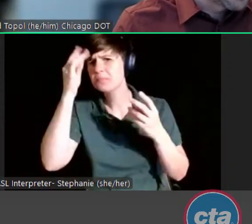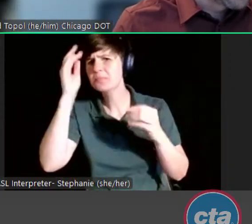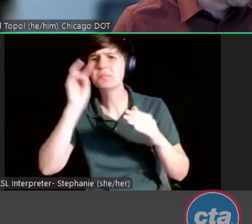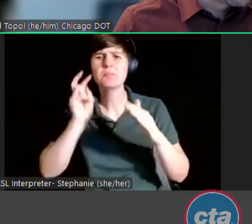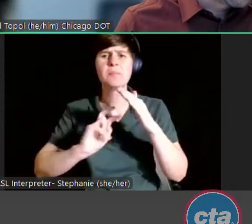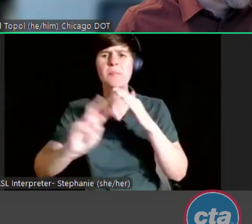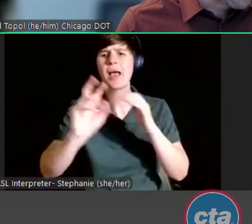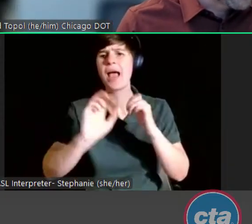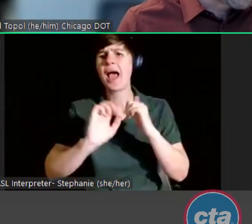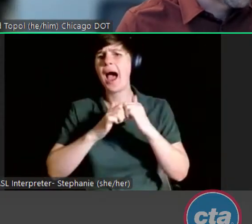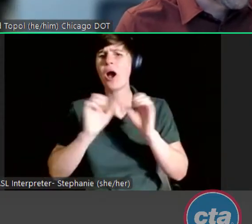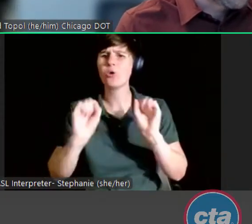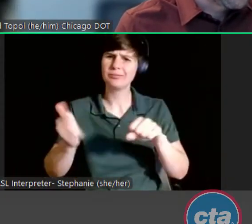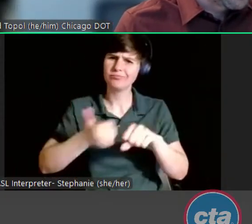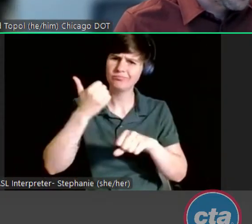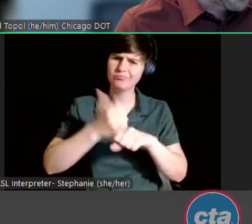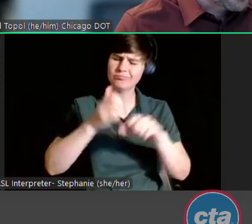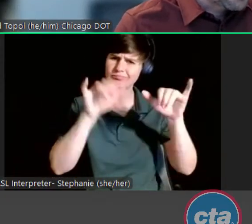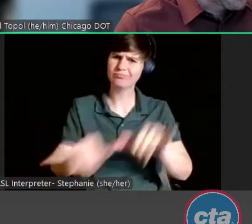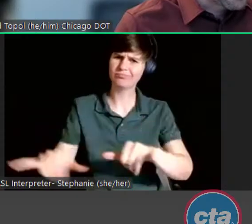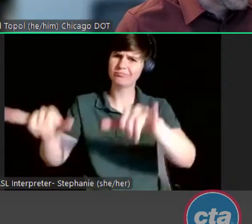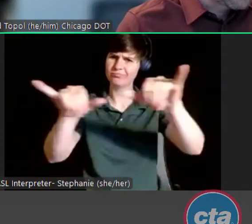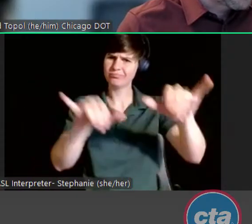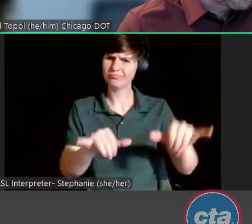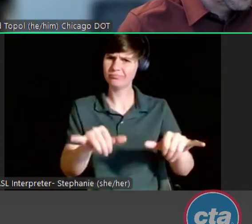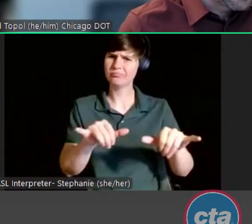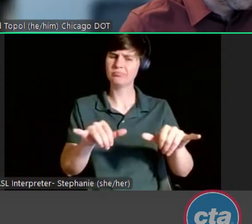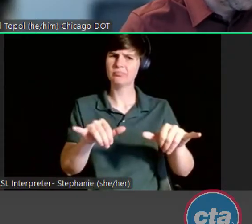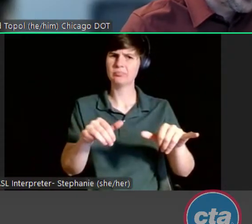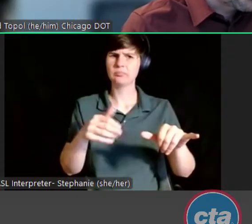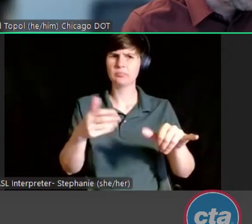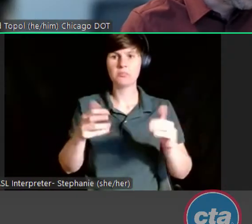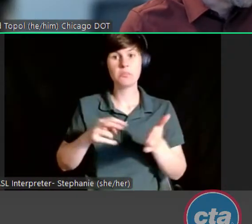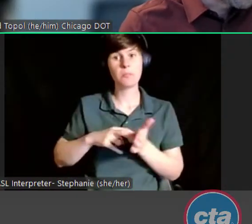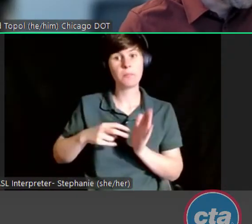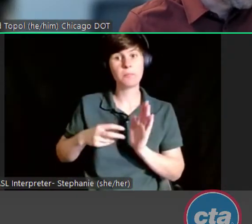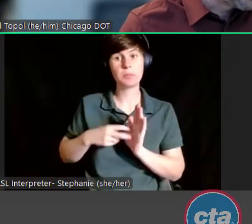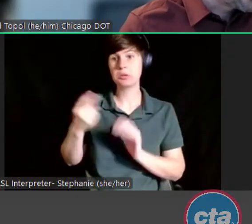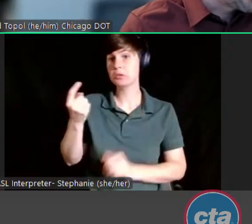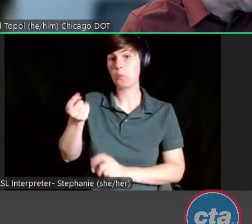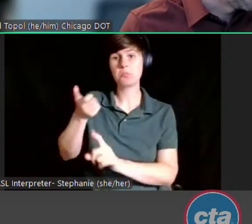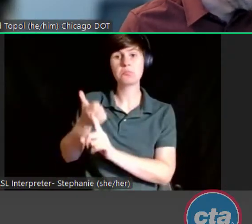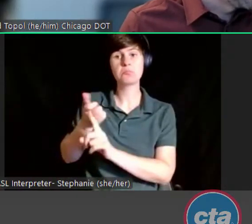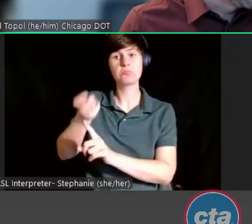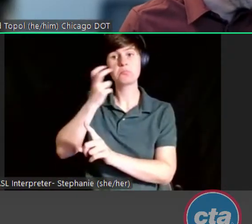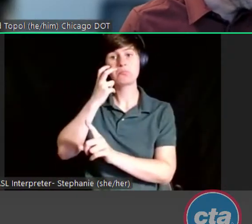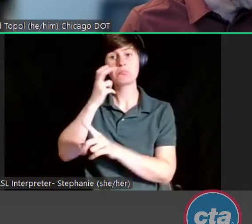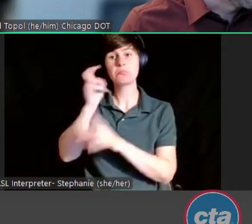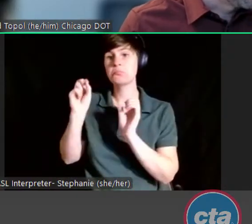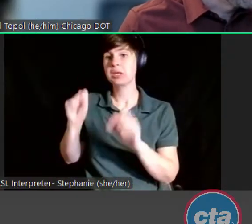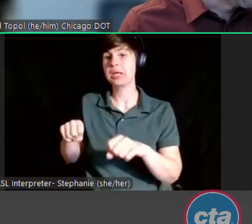standardize these treatments so that a blind individual can understand